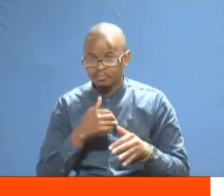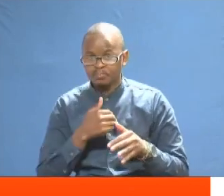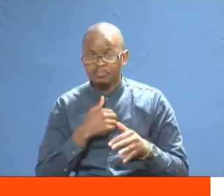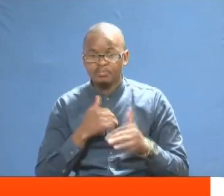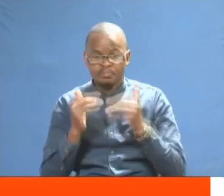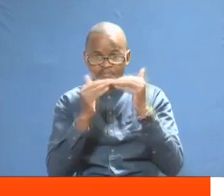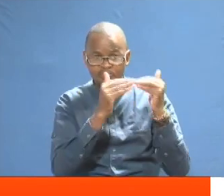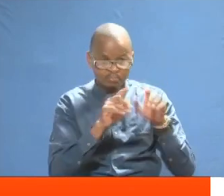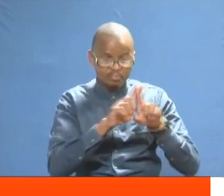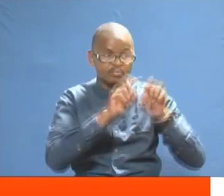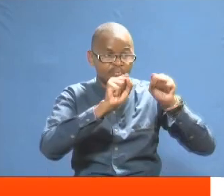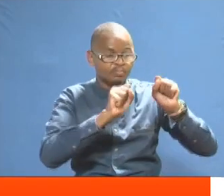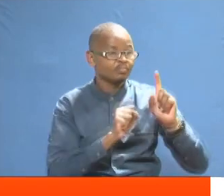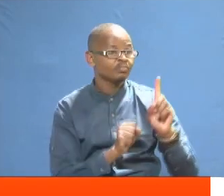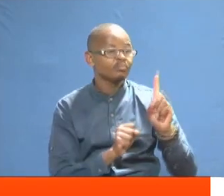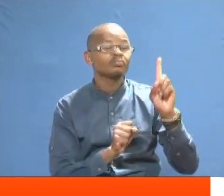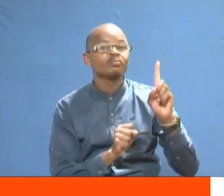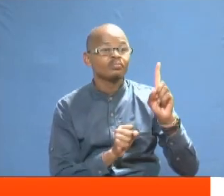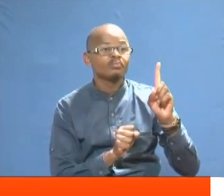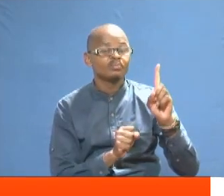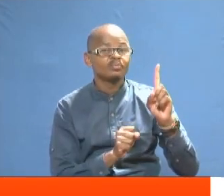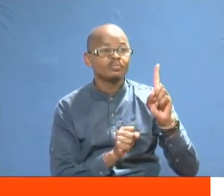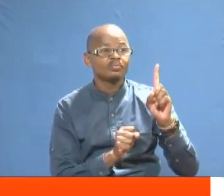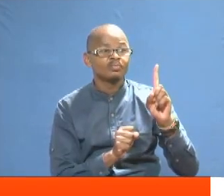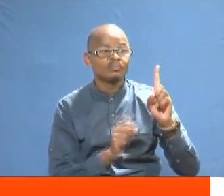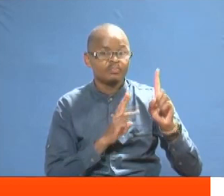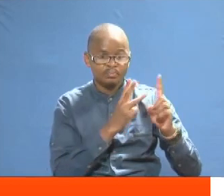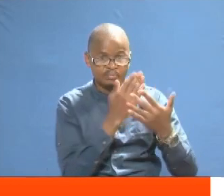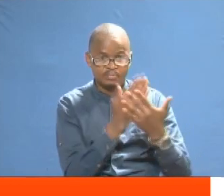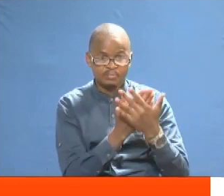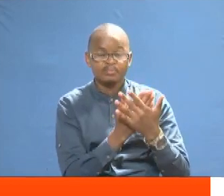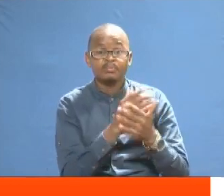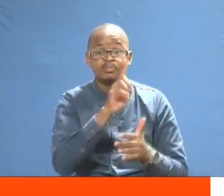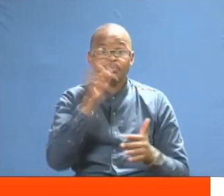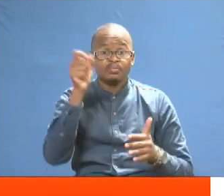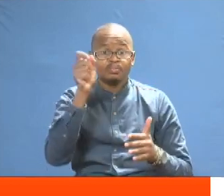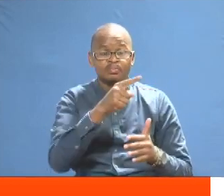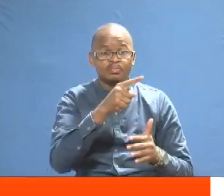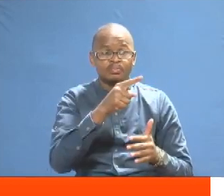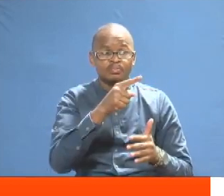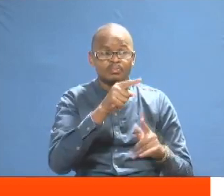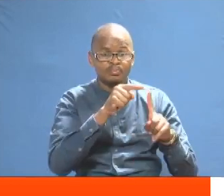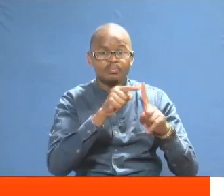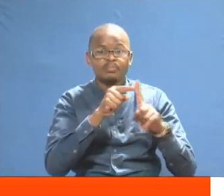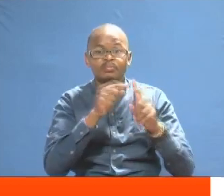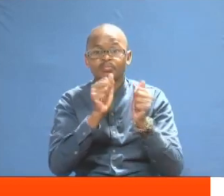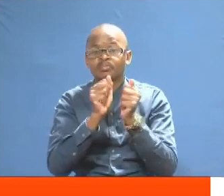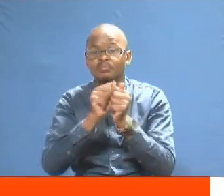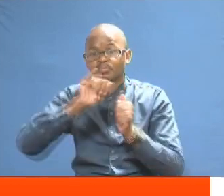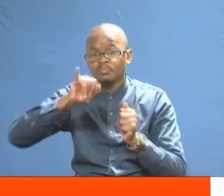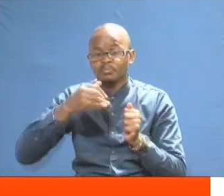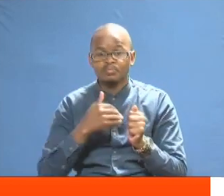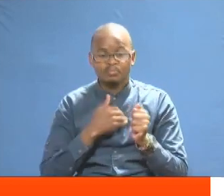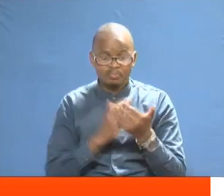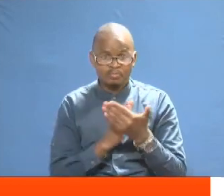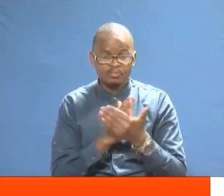equal shares as possible. One, we submit 10,000 per month to the Jubilee Party. I have